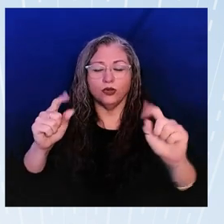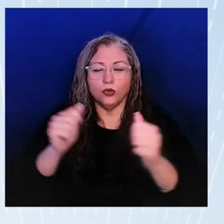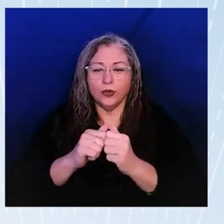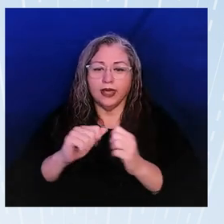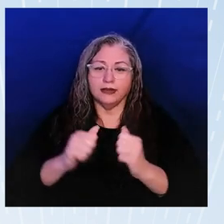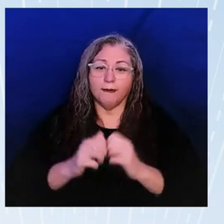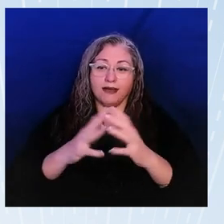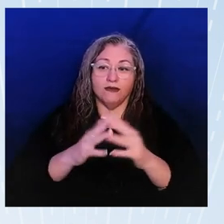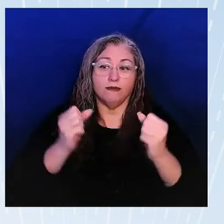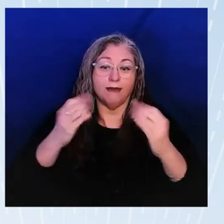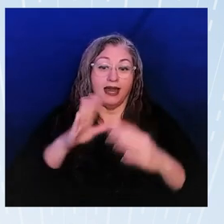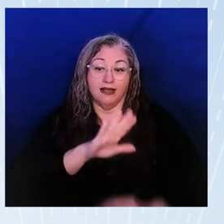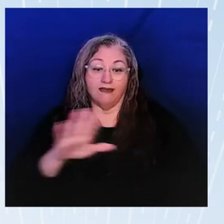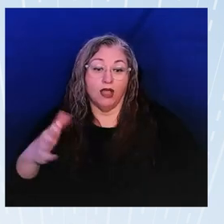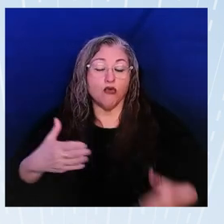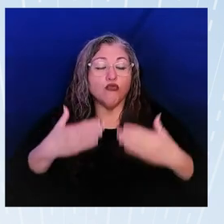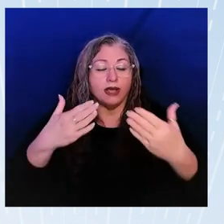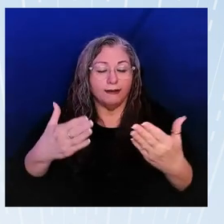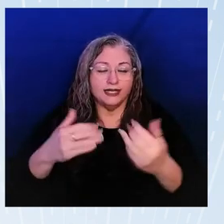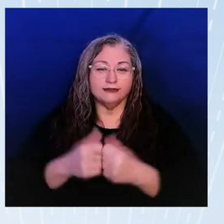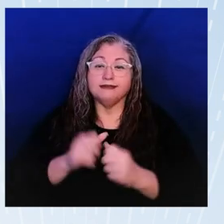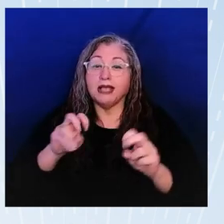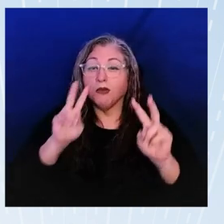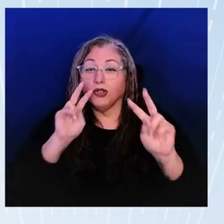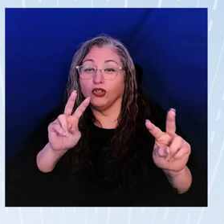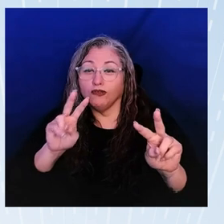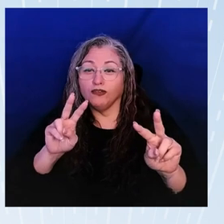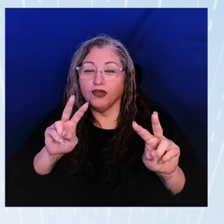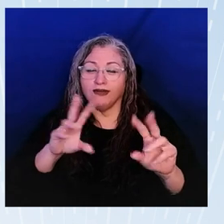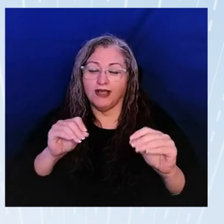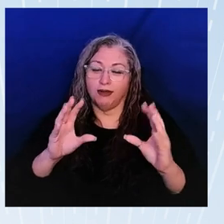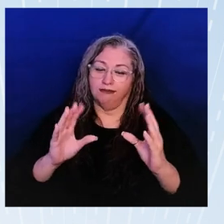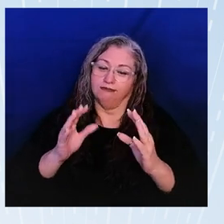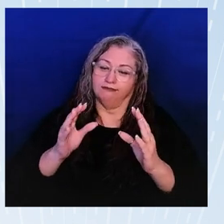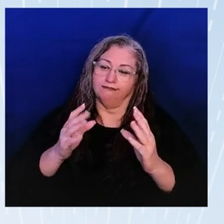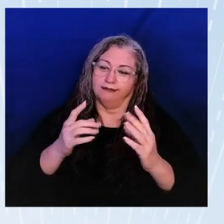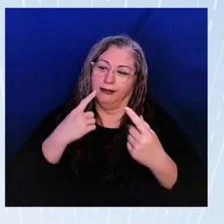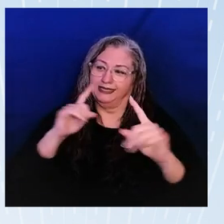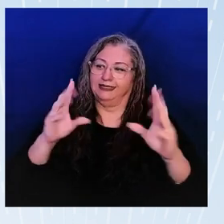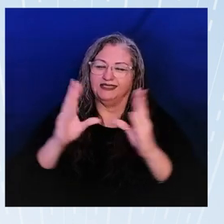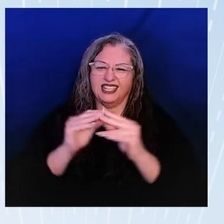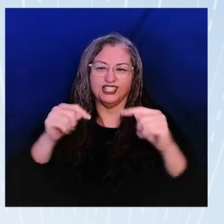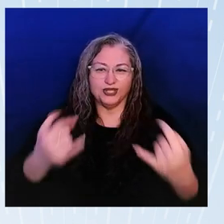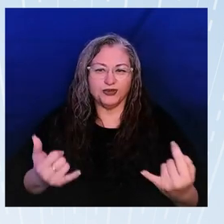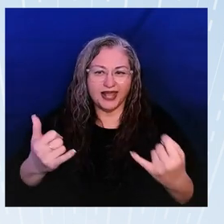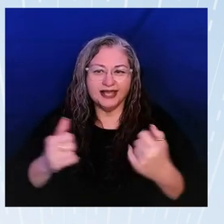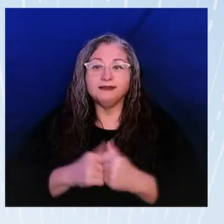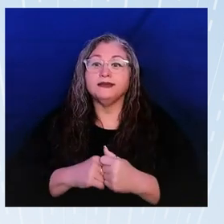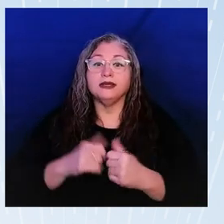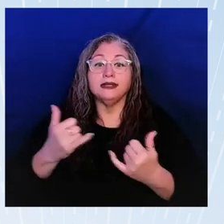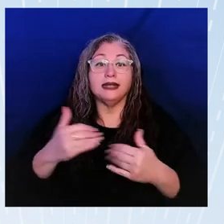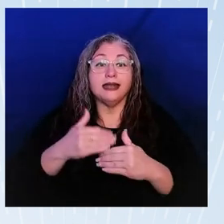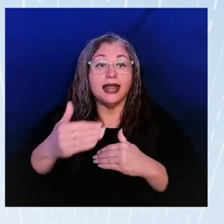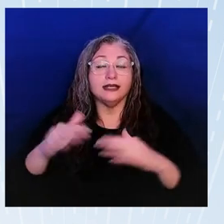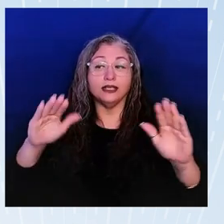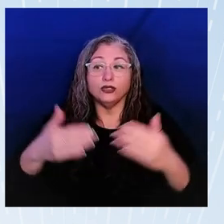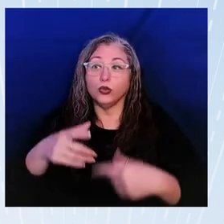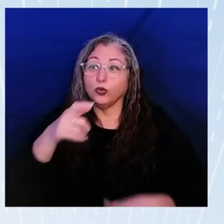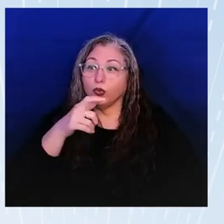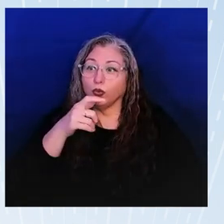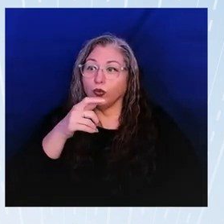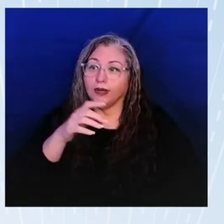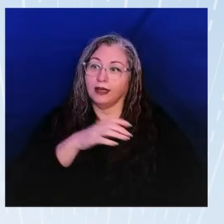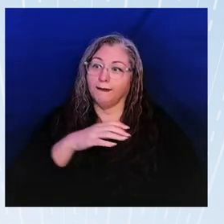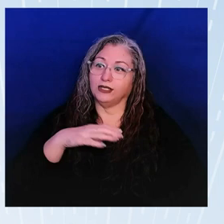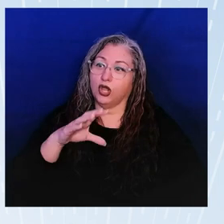your recommendations, and look forward to a productive session ahead. So next, it is my honor to introduce our commission